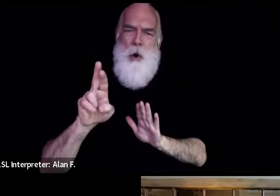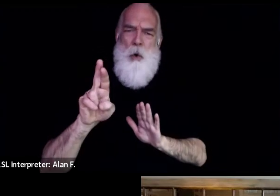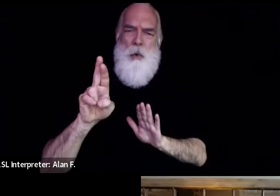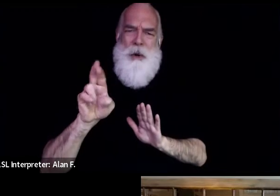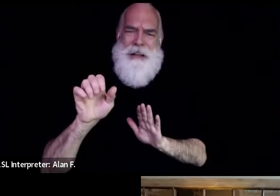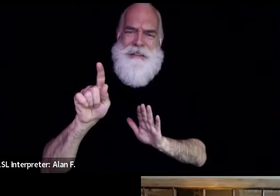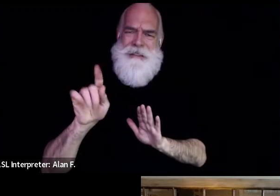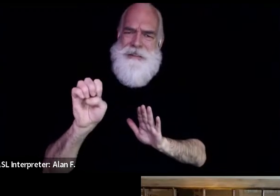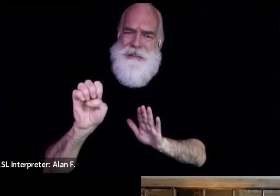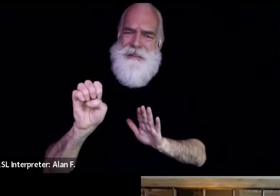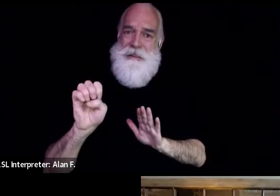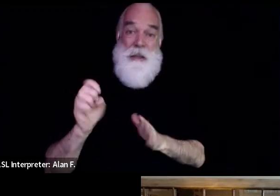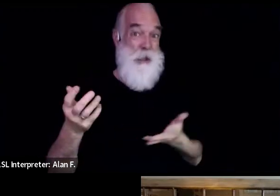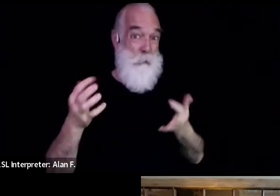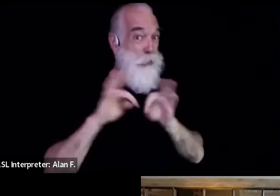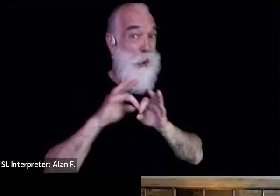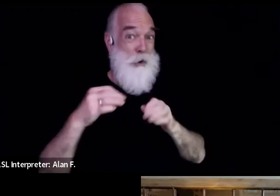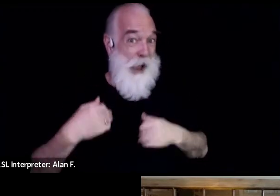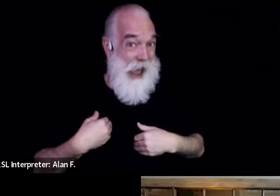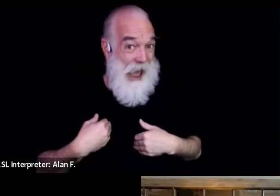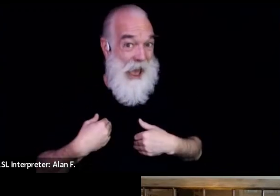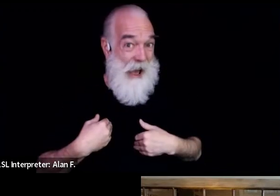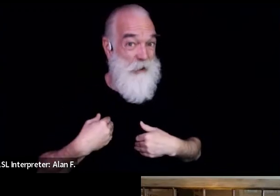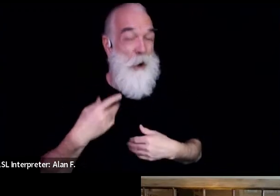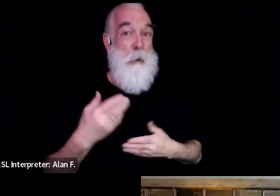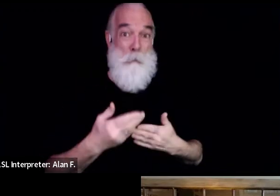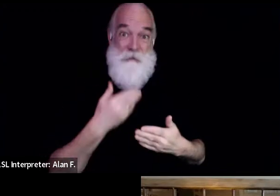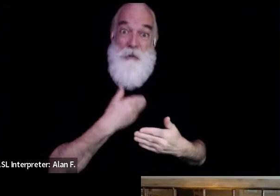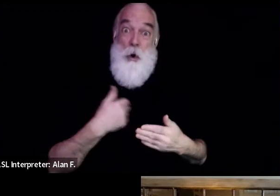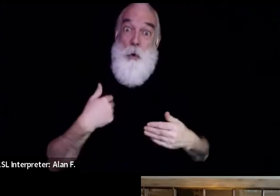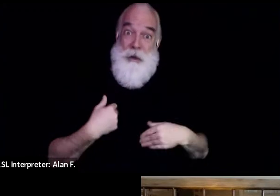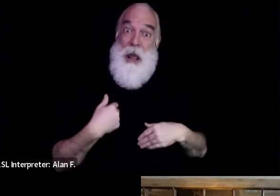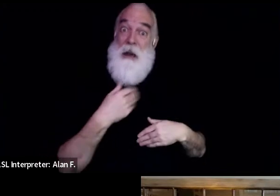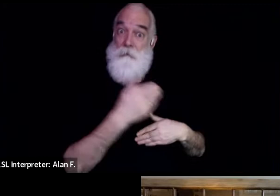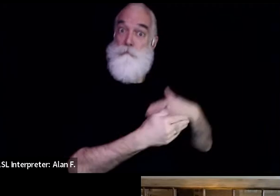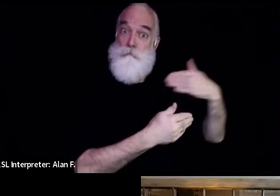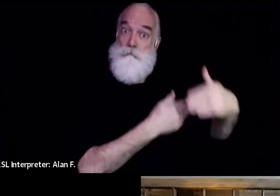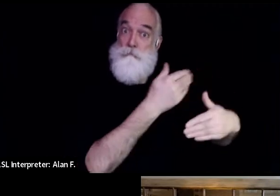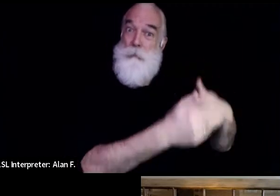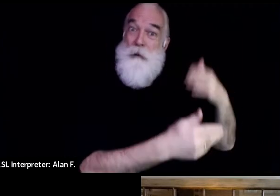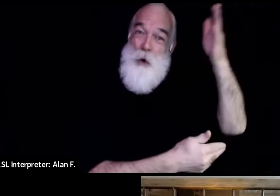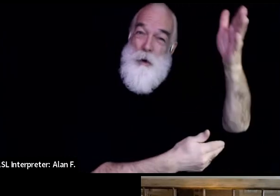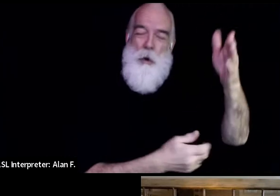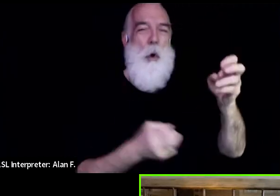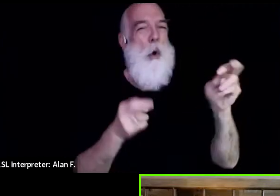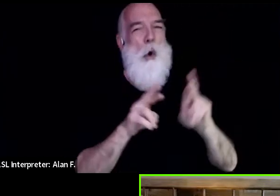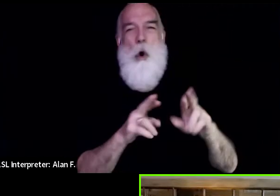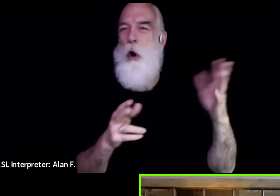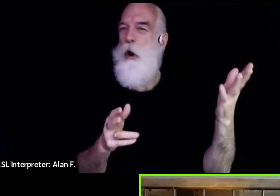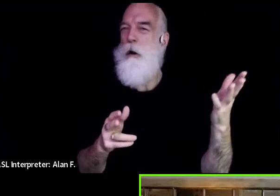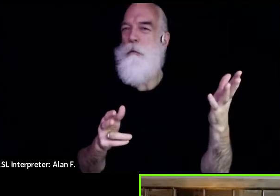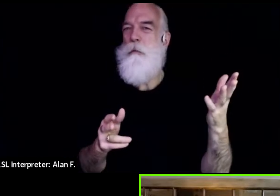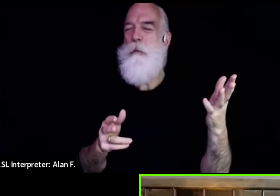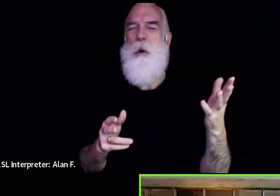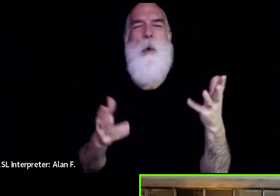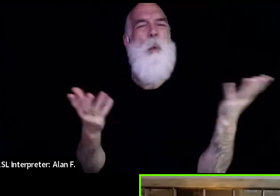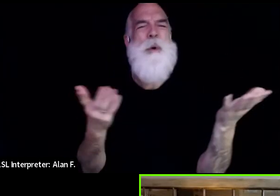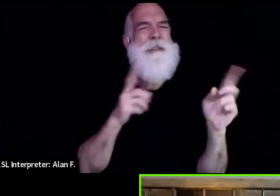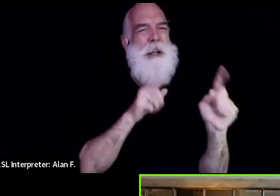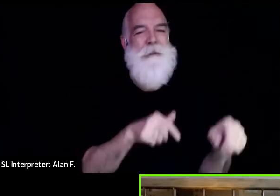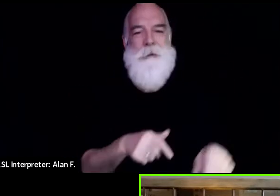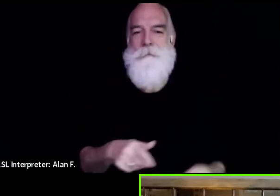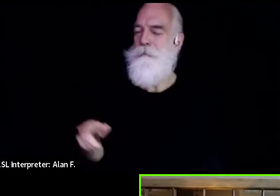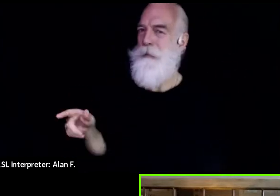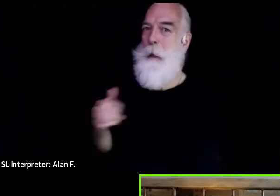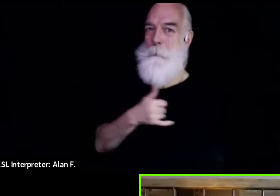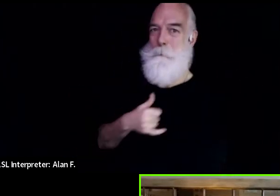rational conversation about people who may not be a threat if people are feeling more threatened overall? It's very difficult to have a